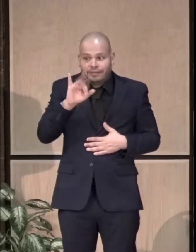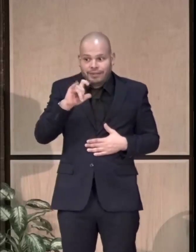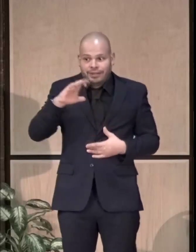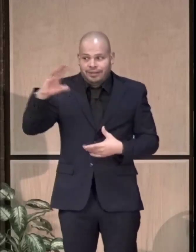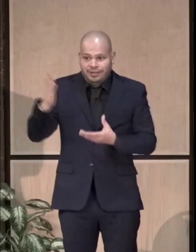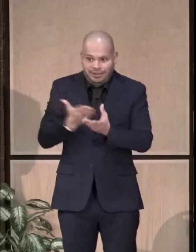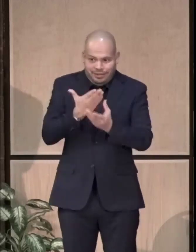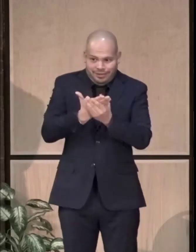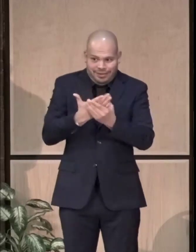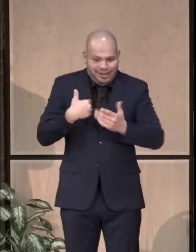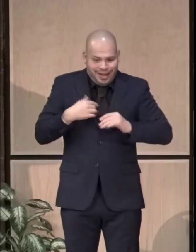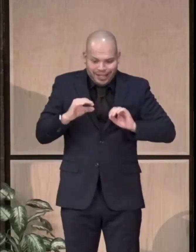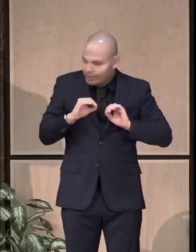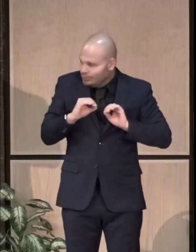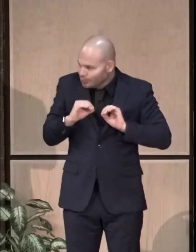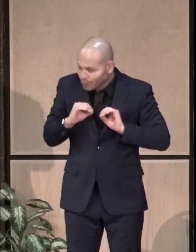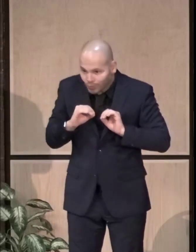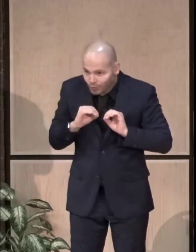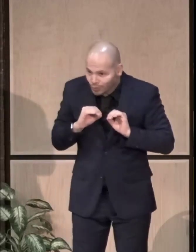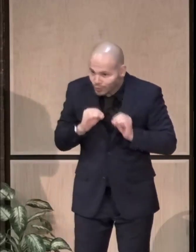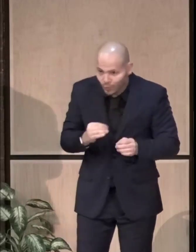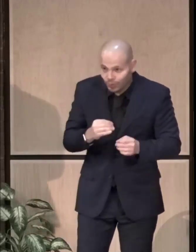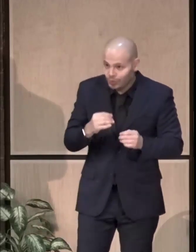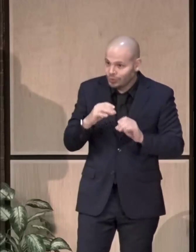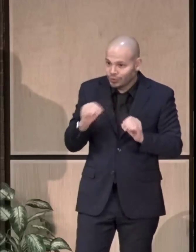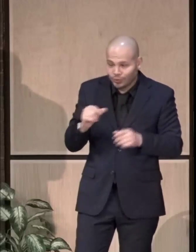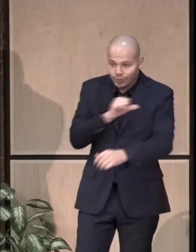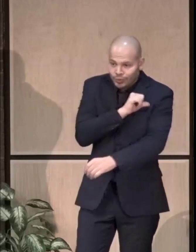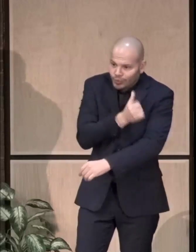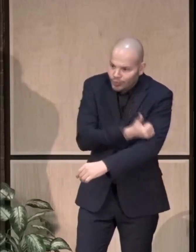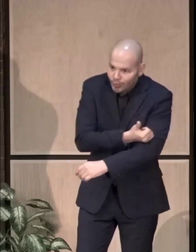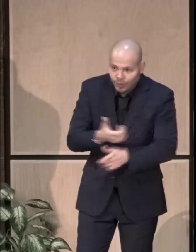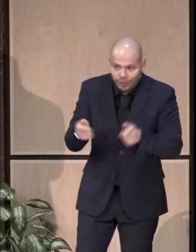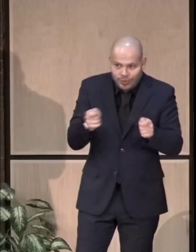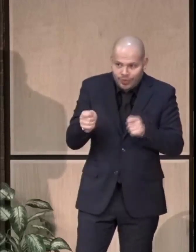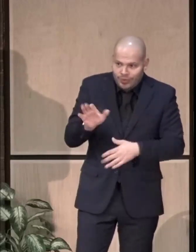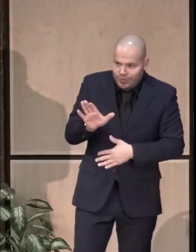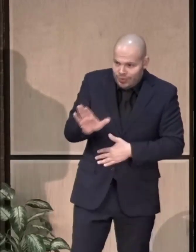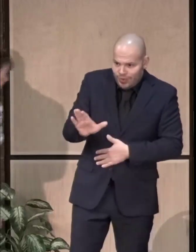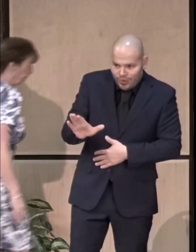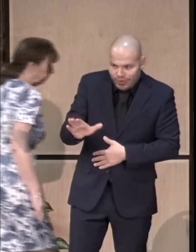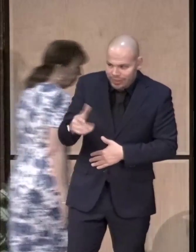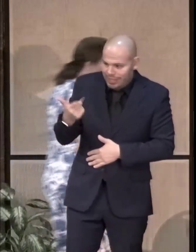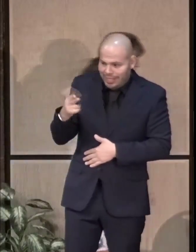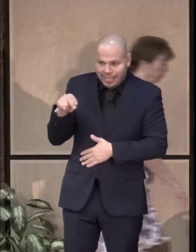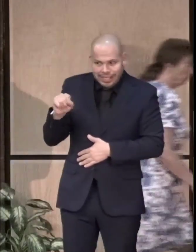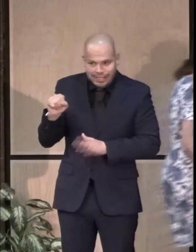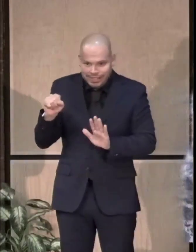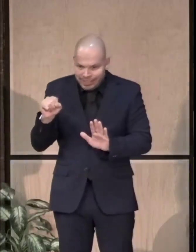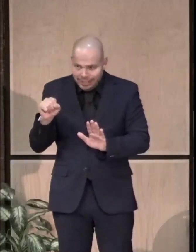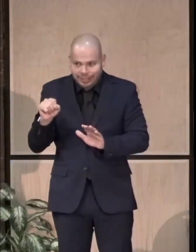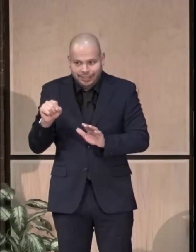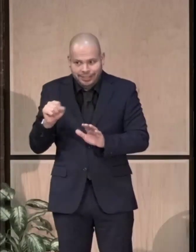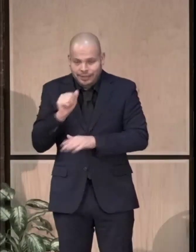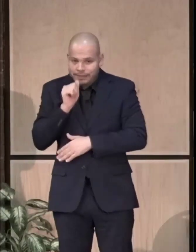personal firearms of his. Right. But it was recommended by the